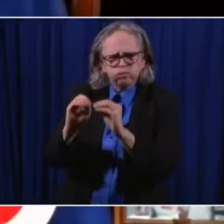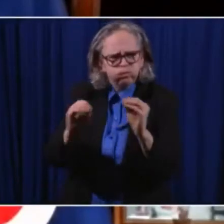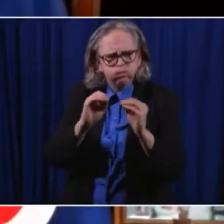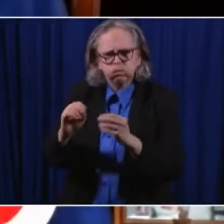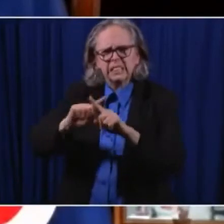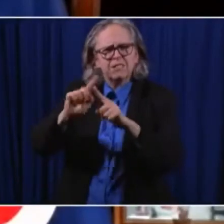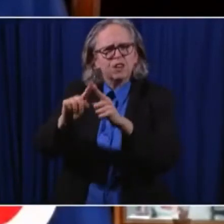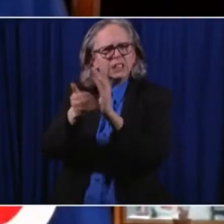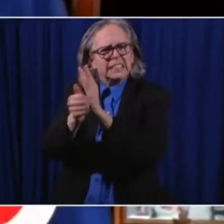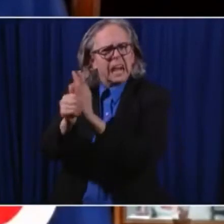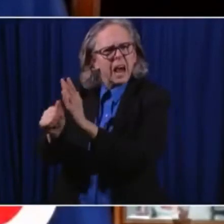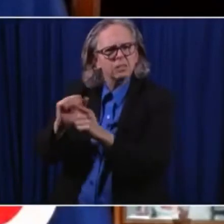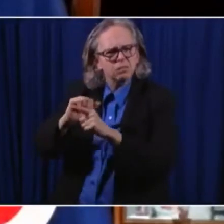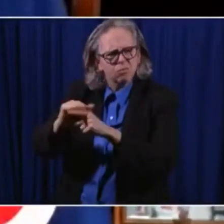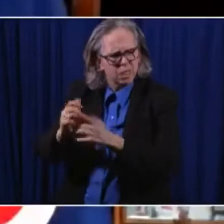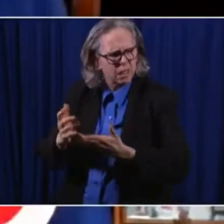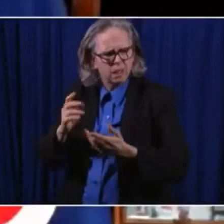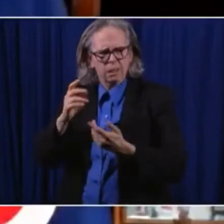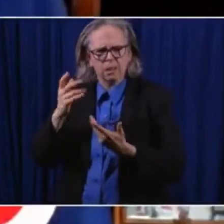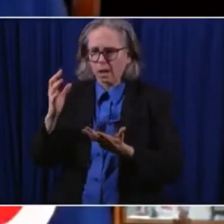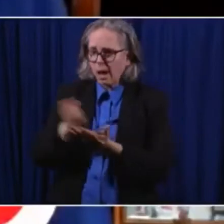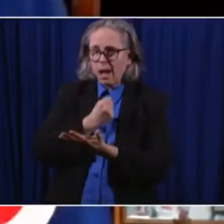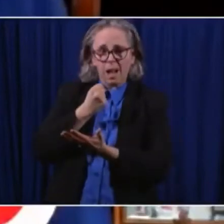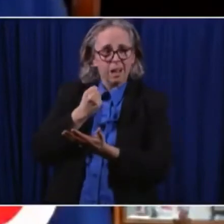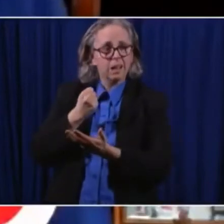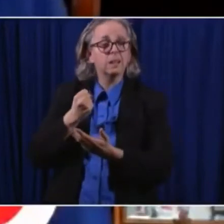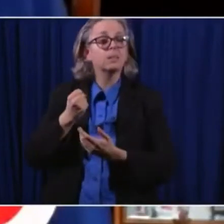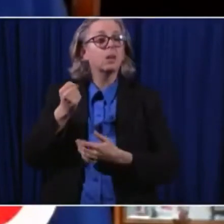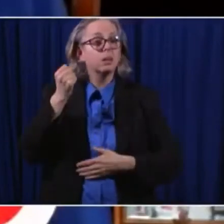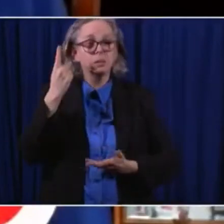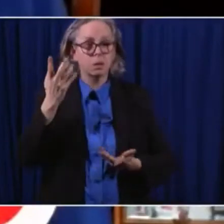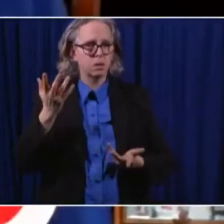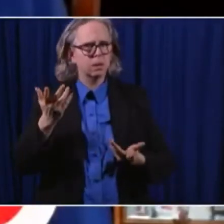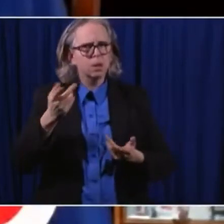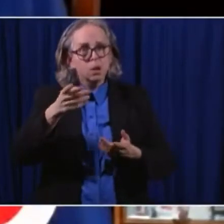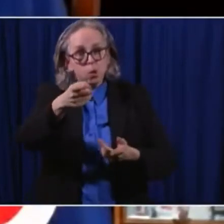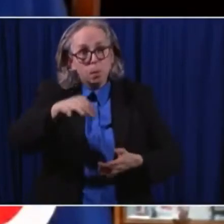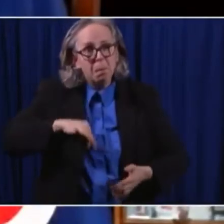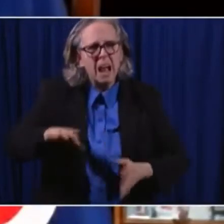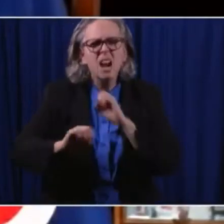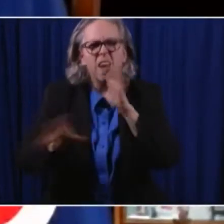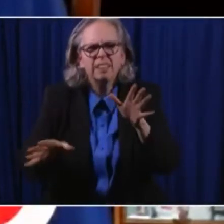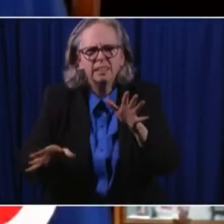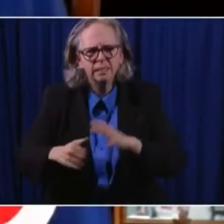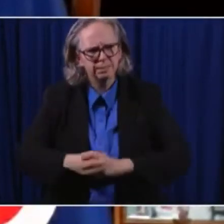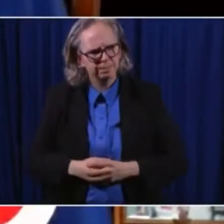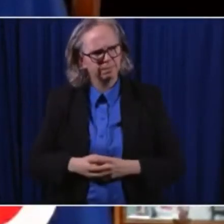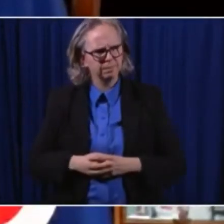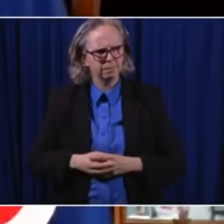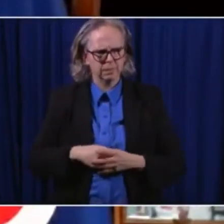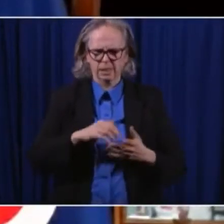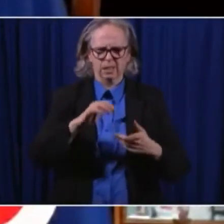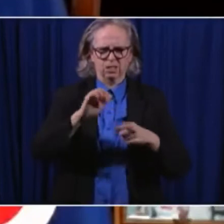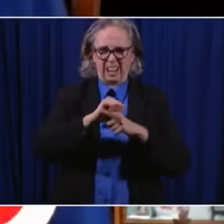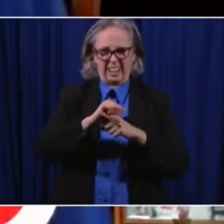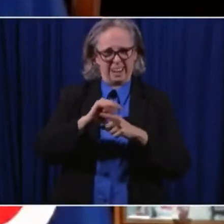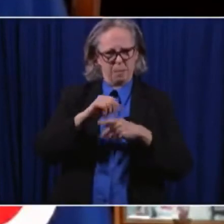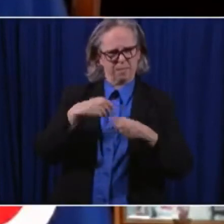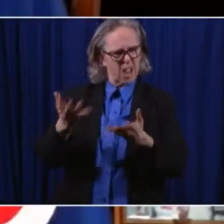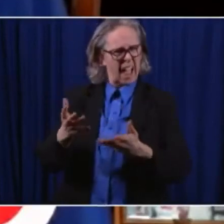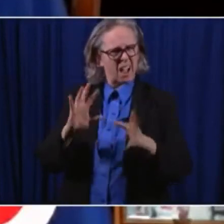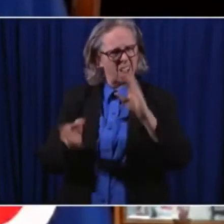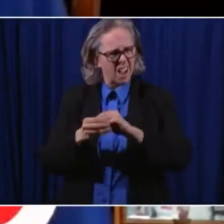to the individual participating. There are 11 training providers for 54 eligible credentials.